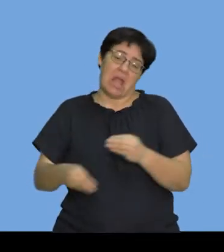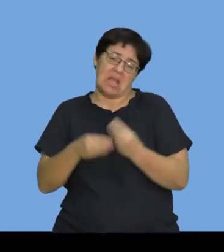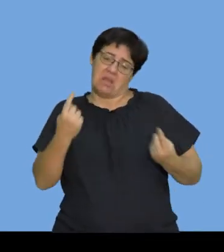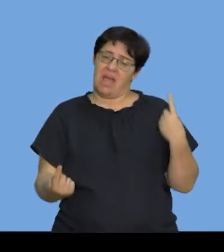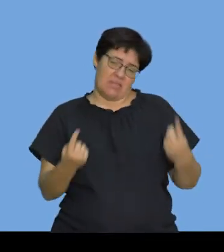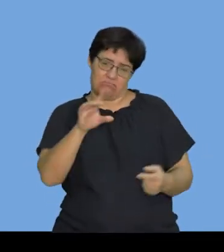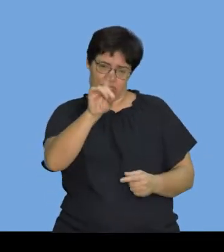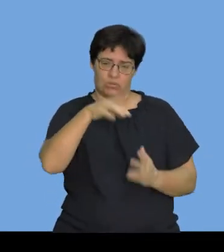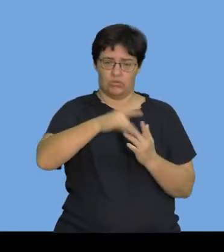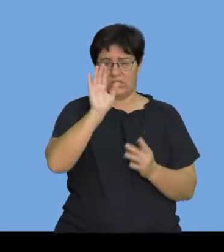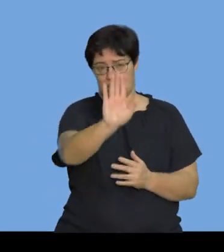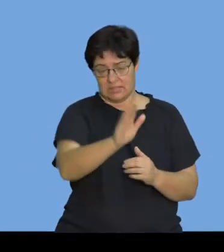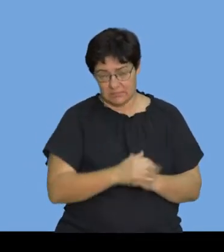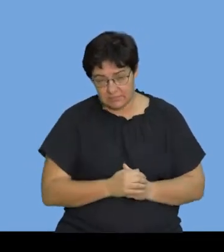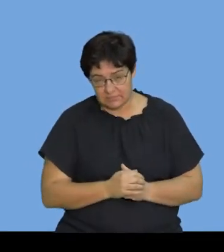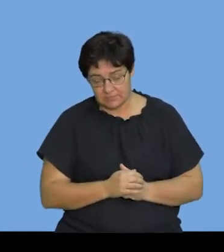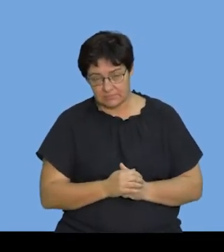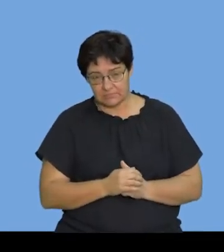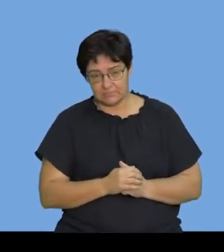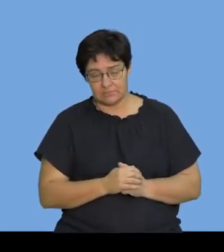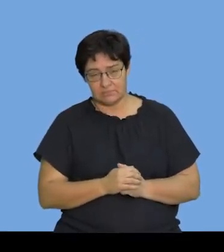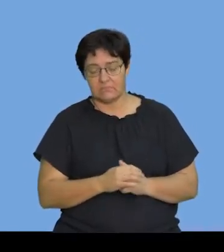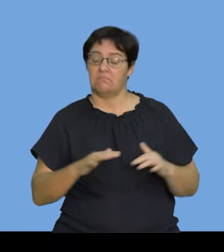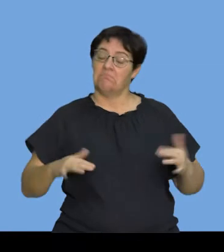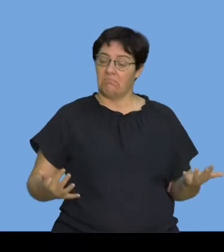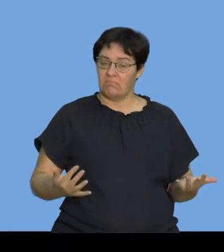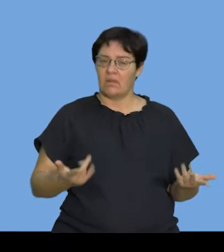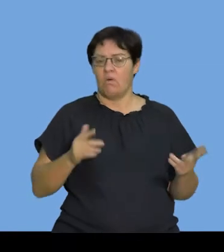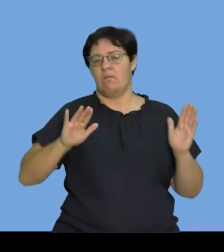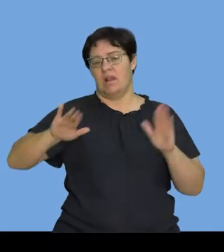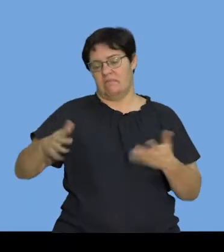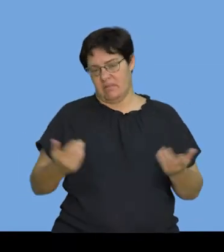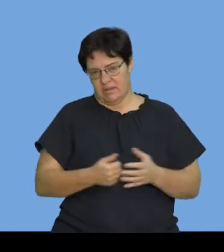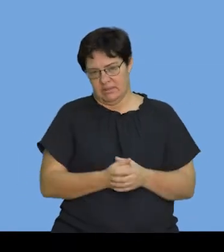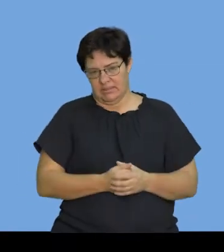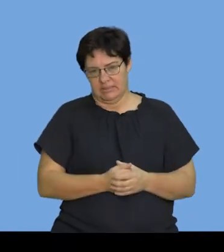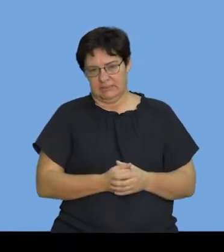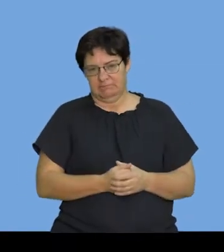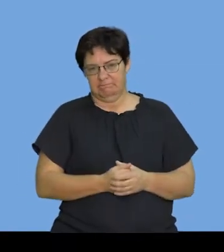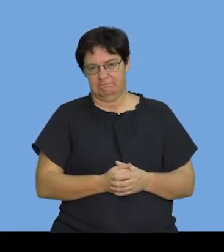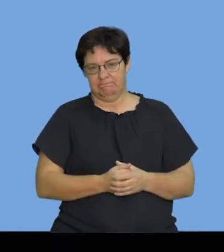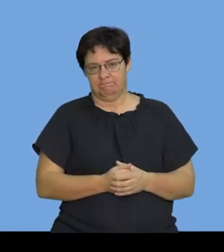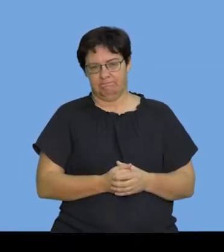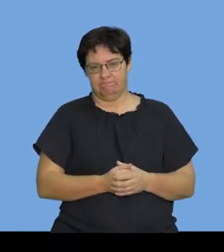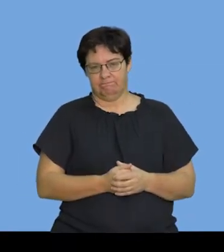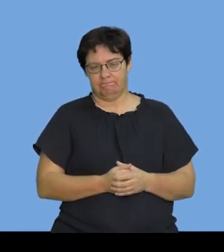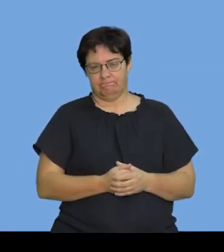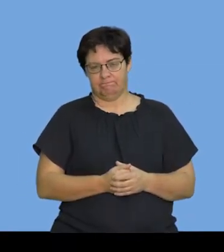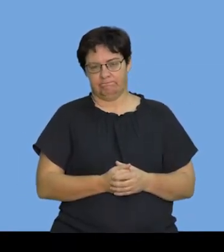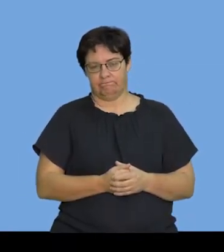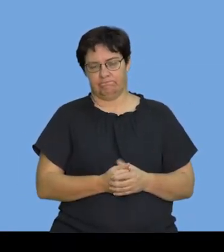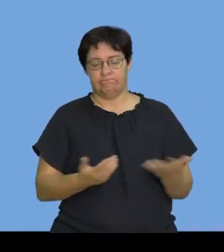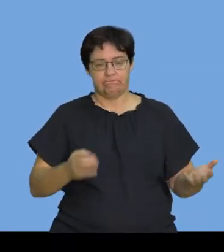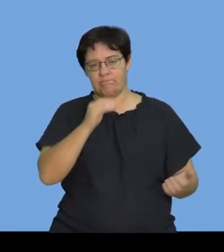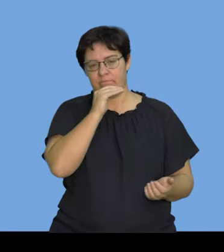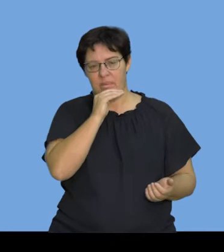it as x is equal to 1, or leave it as just x is not equal to negative 2, meaning it is the